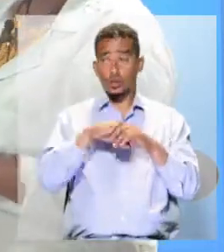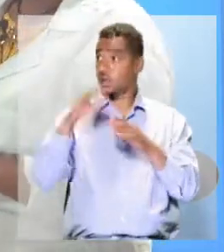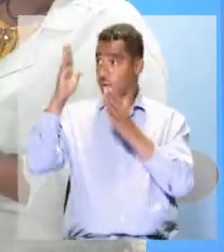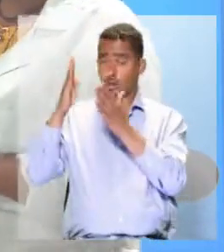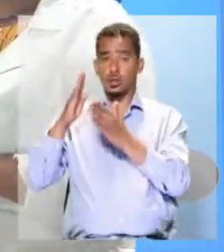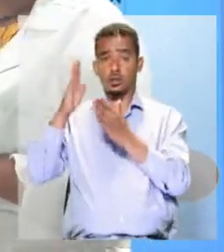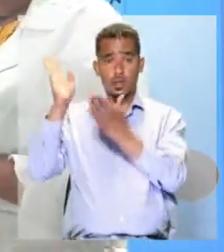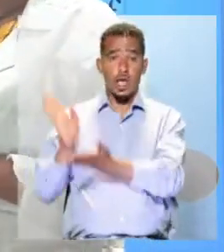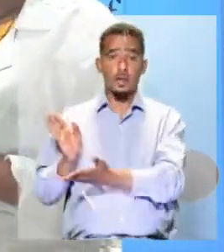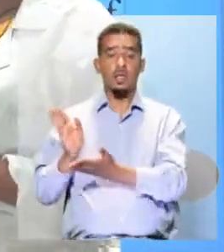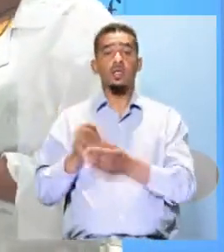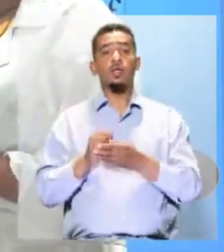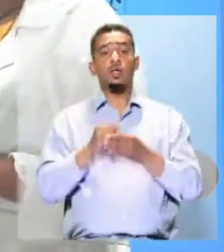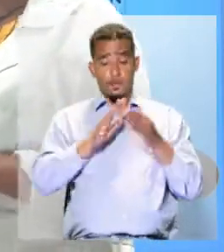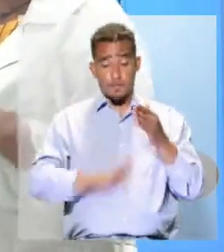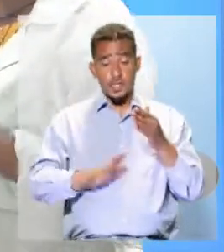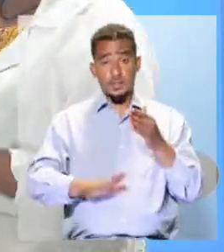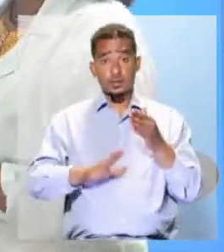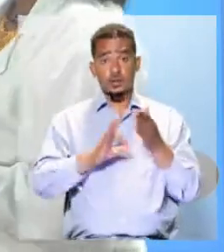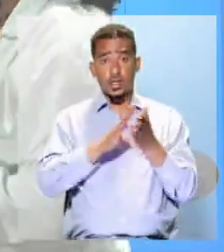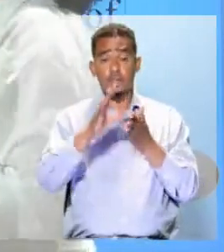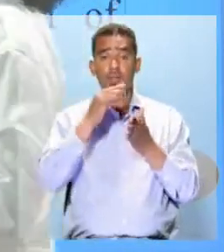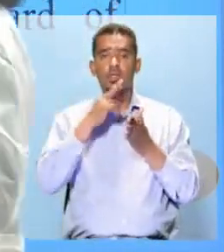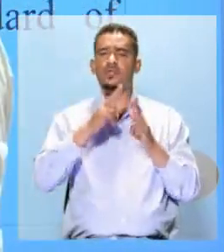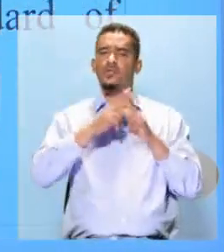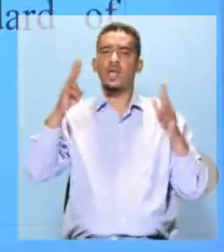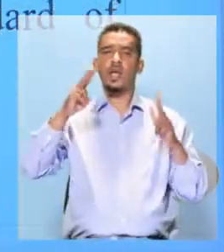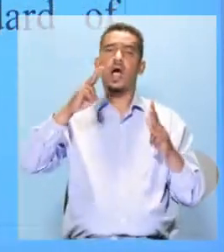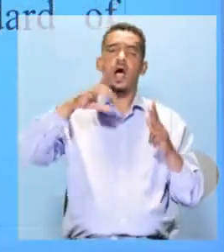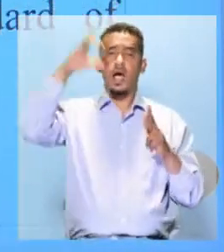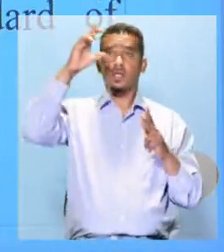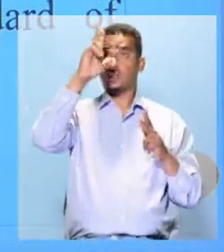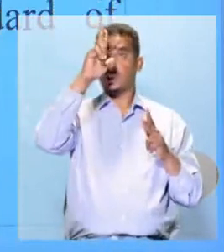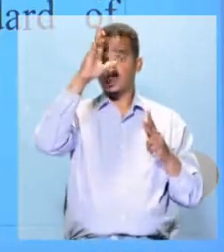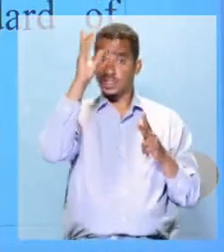birth rate of Africa is very high. It is 36